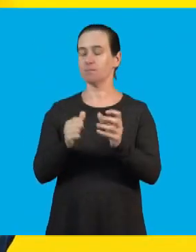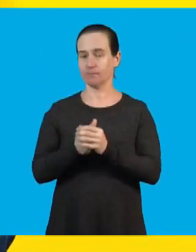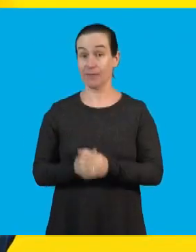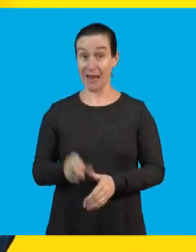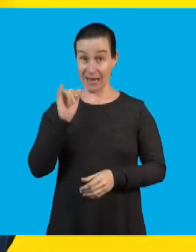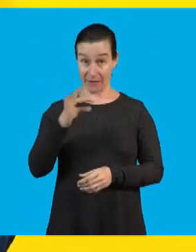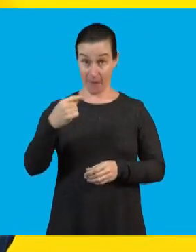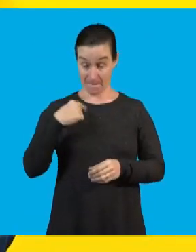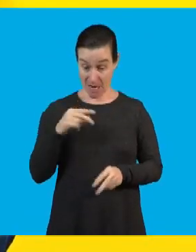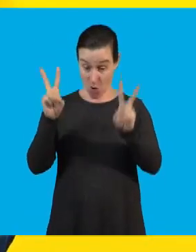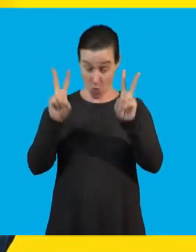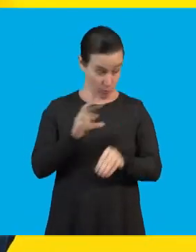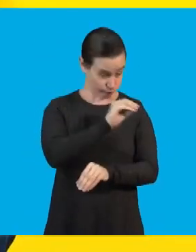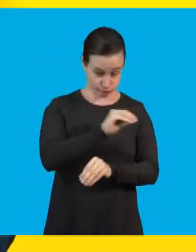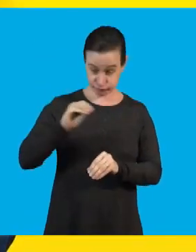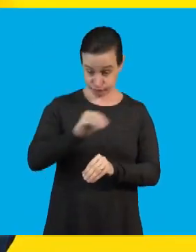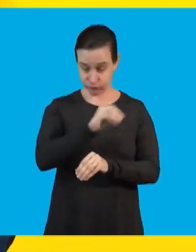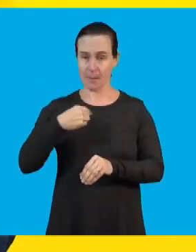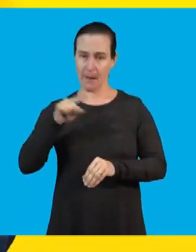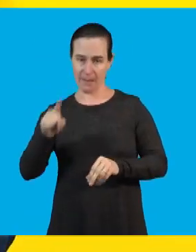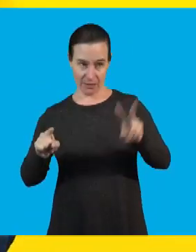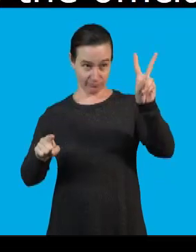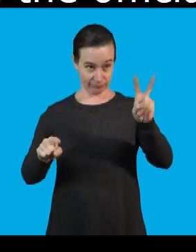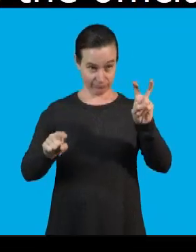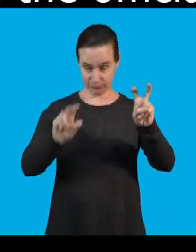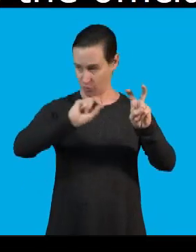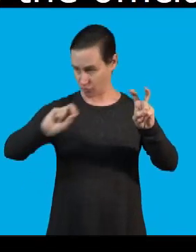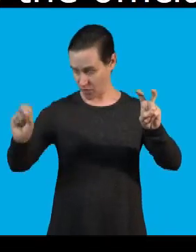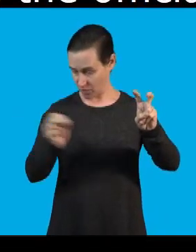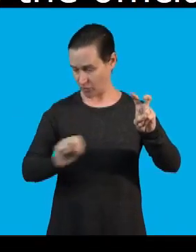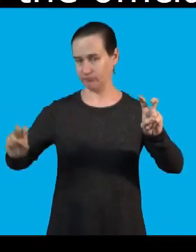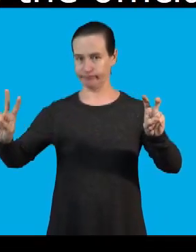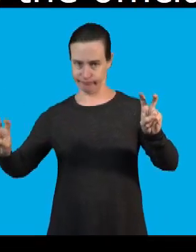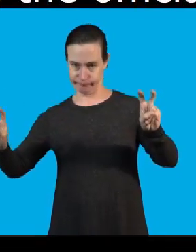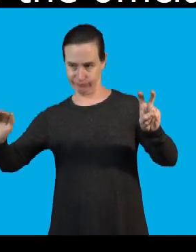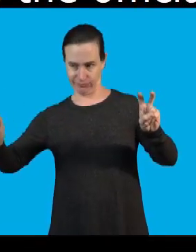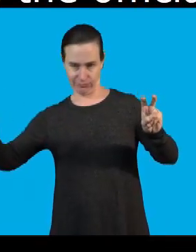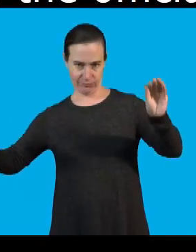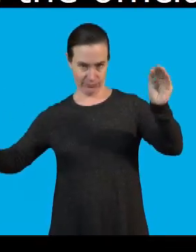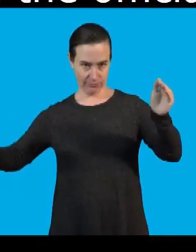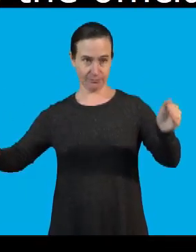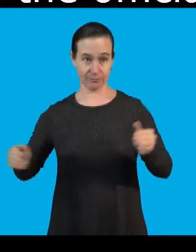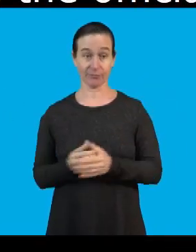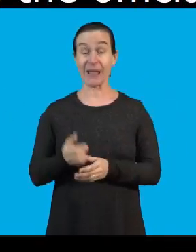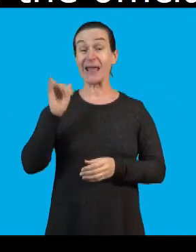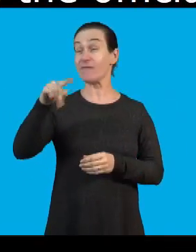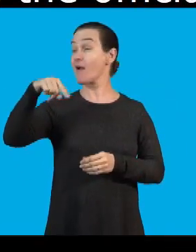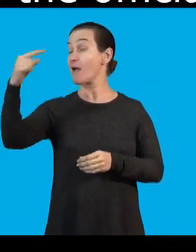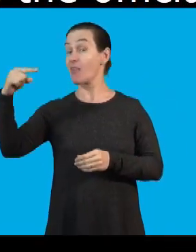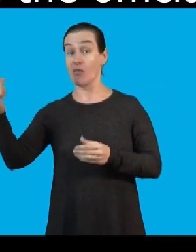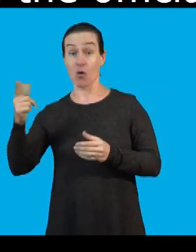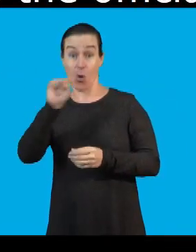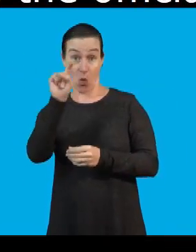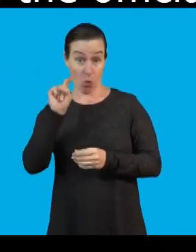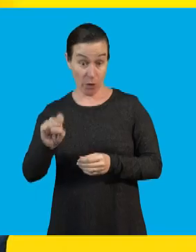insert inverted commas, all right? And remember, you have to do that, otherwise you are going to be lifting from your